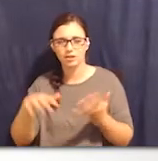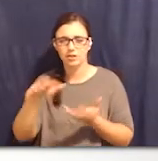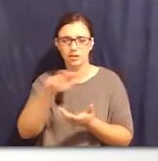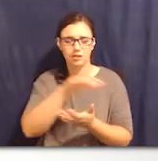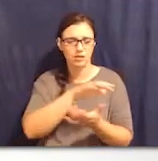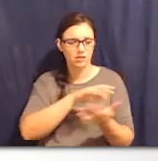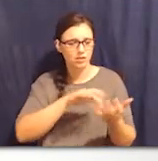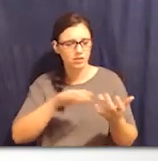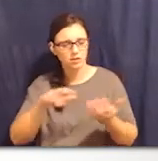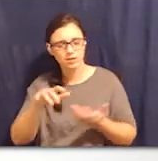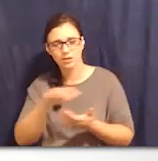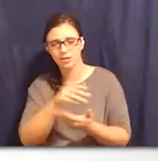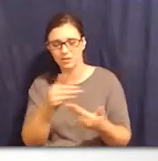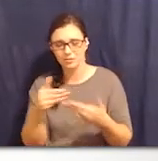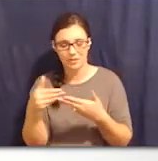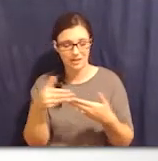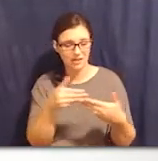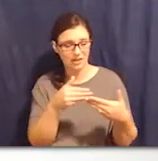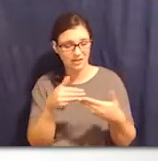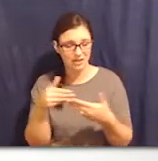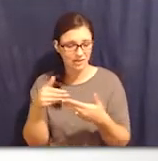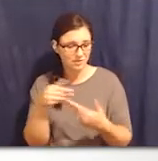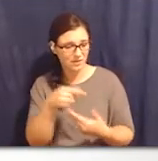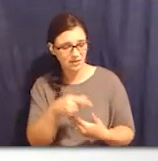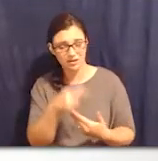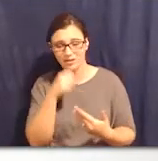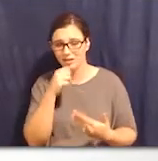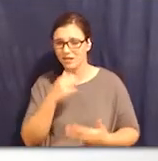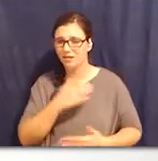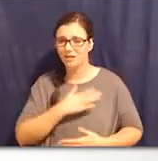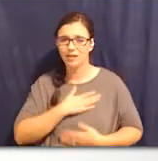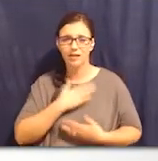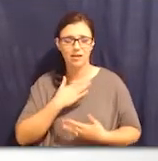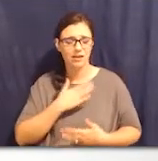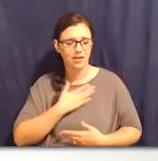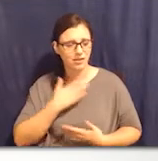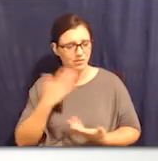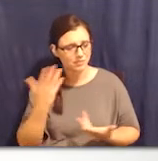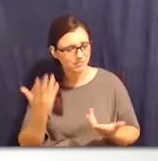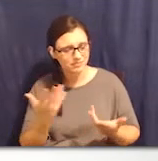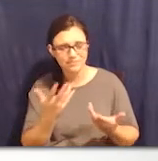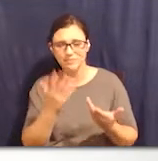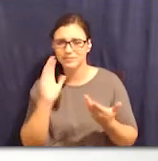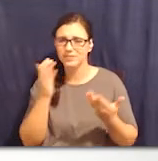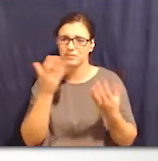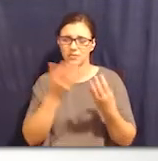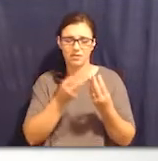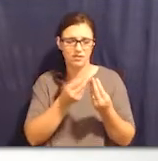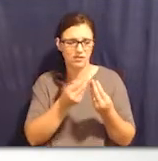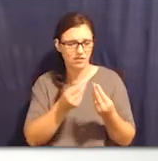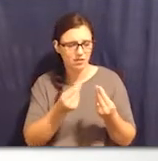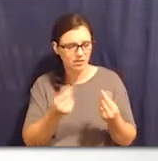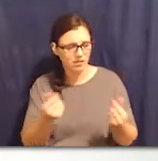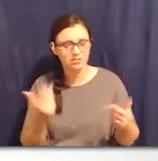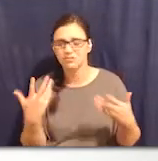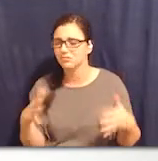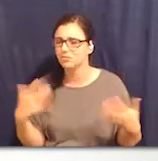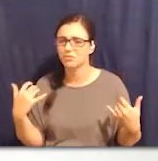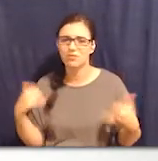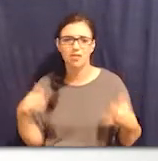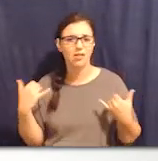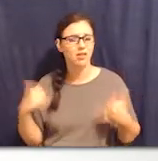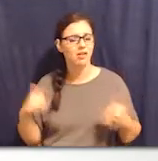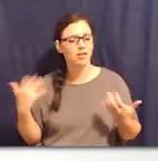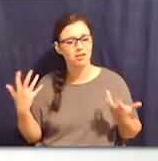Starting to swirl away, baby's no longer gay, fading